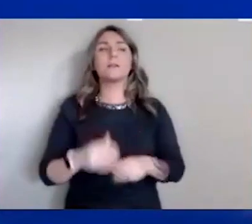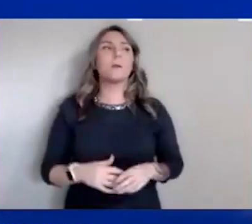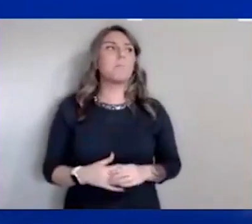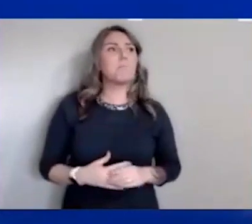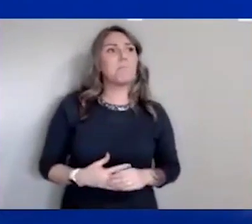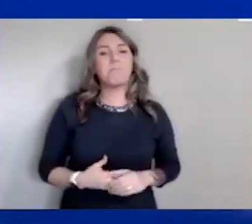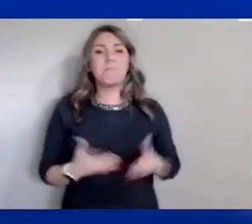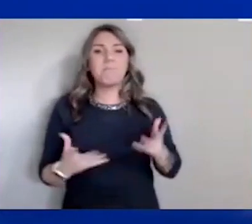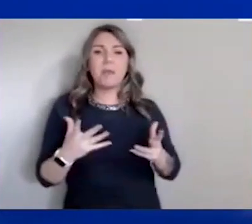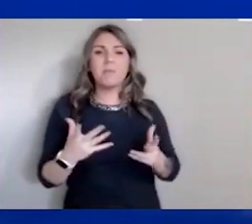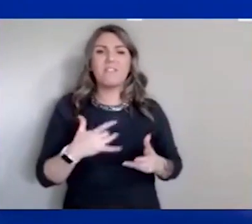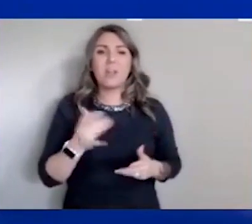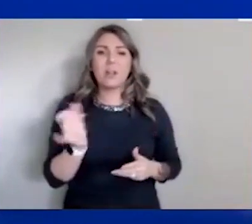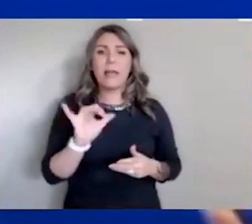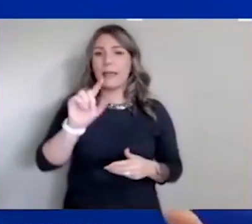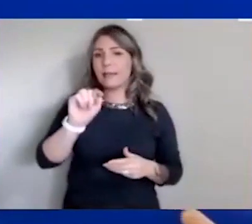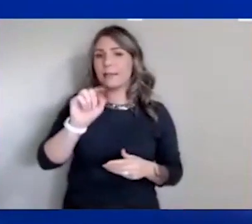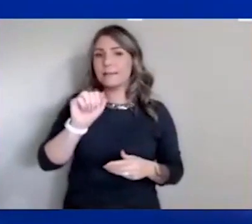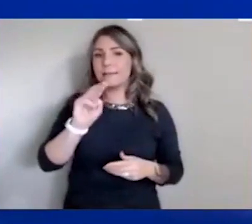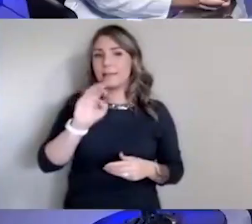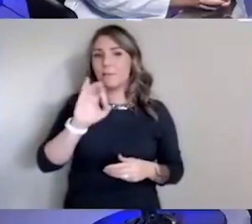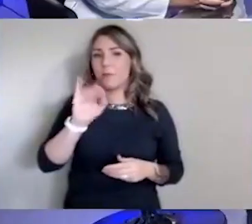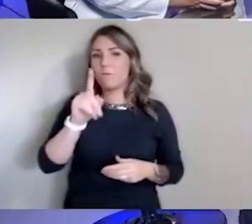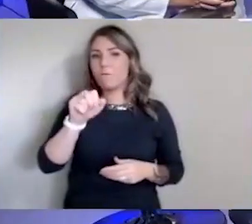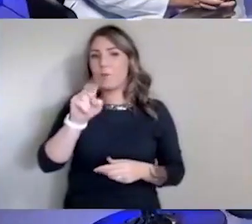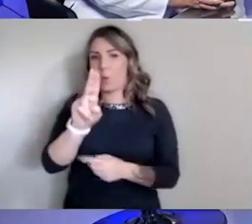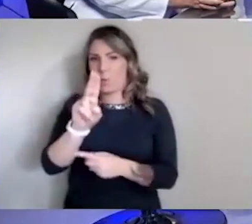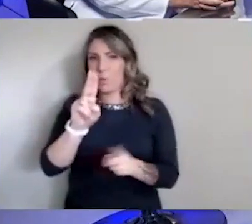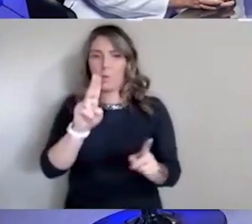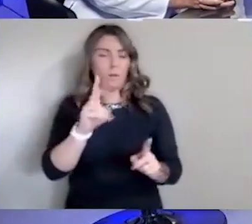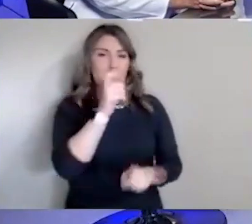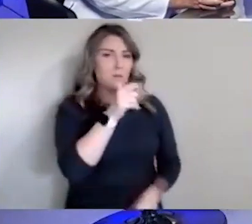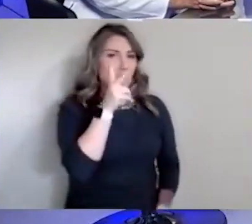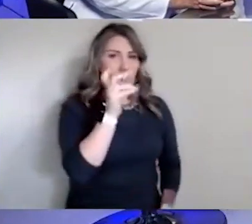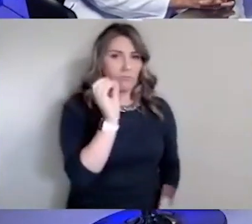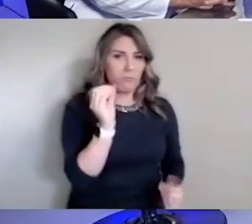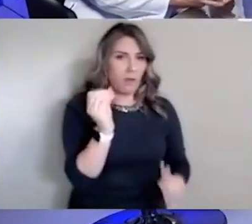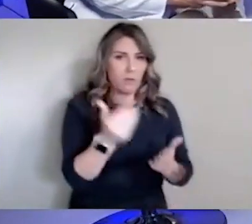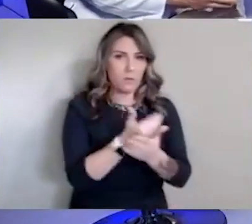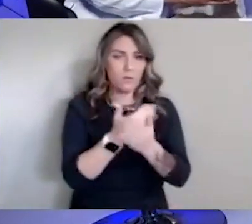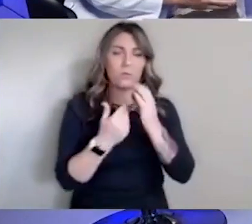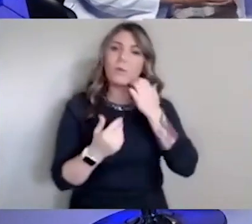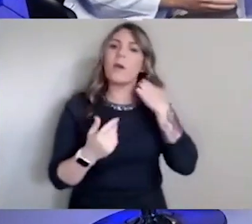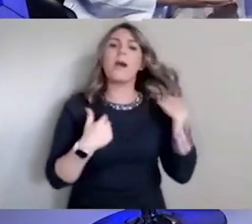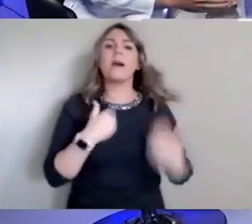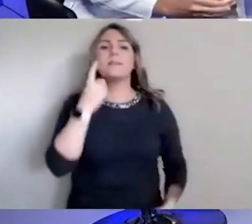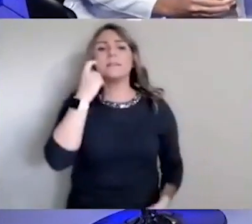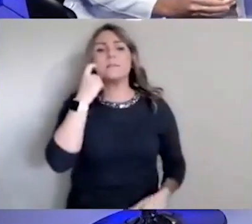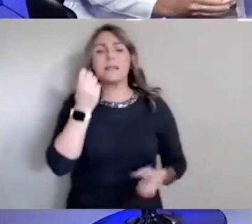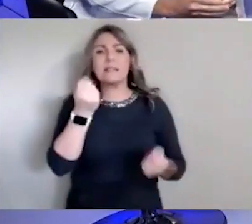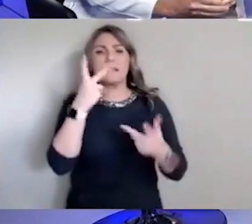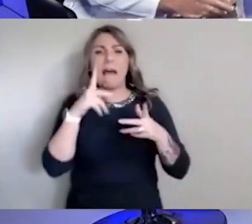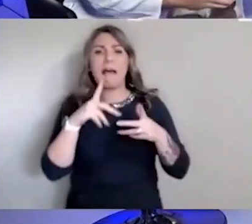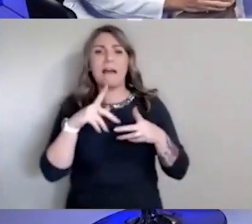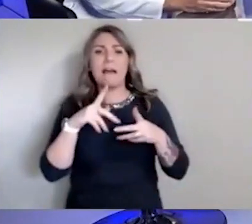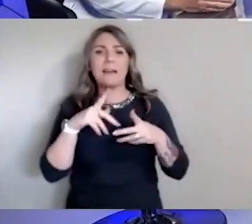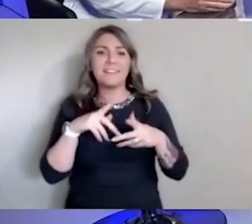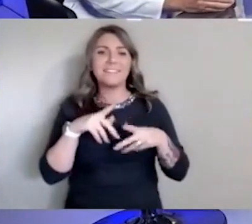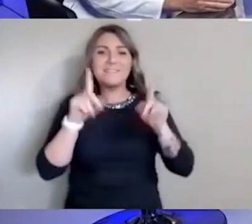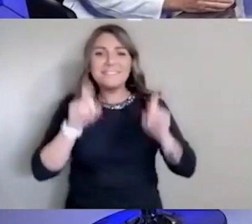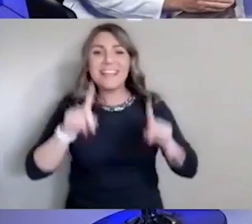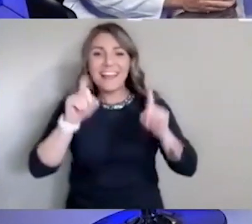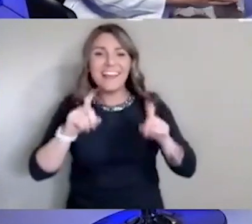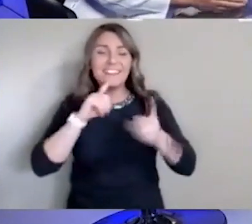Tamiflu, but nothing new that I have to report. Yeah, I haven't heard anything new either. I suspect a lot of these trials now are going to have more difficult time. That